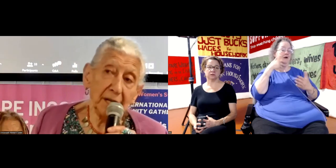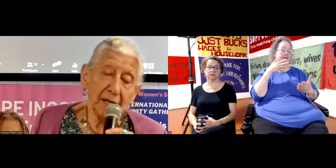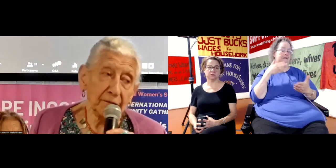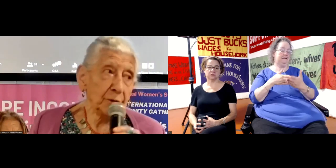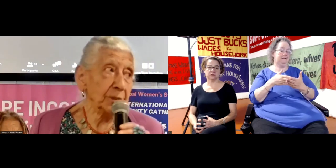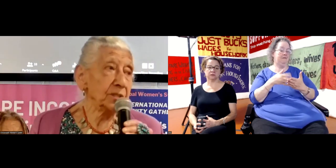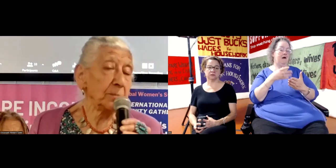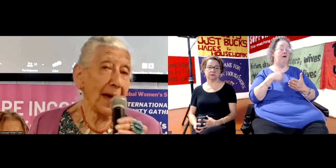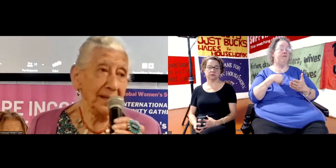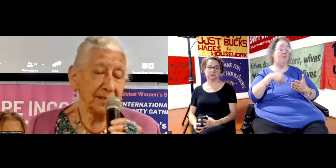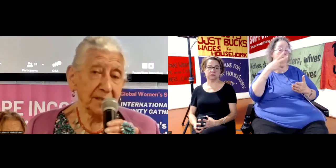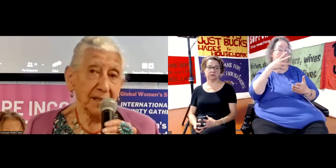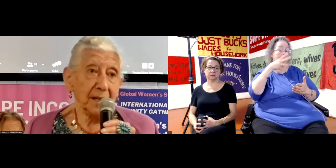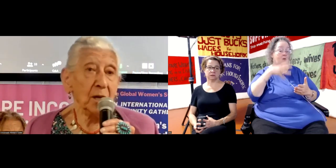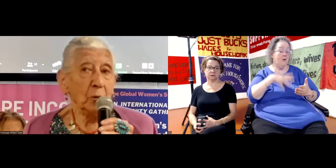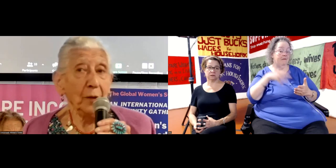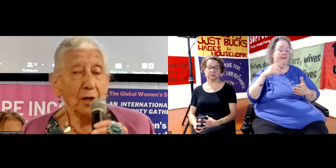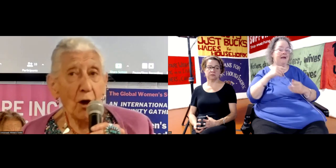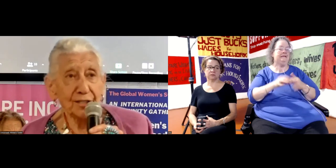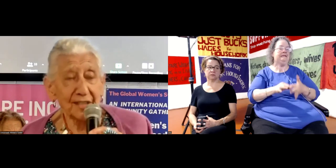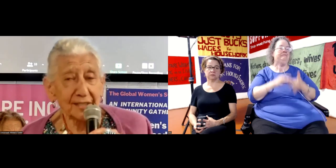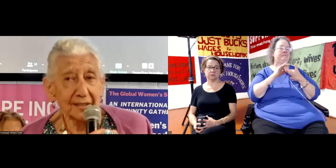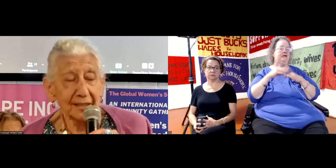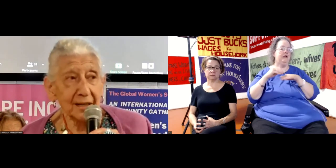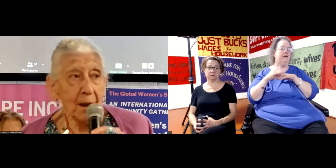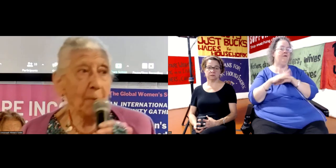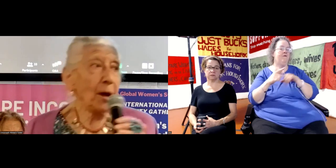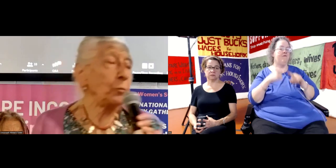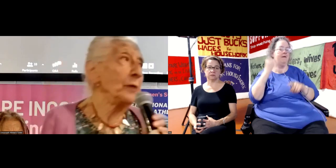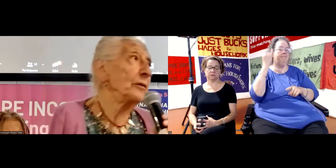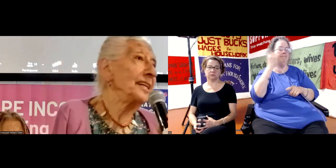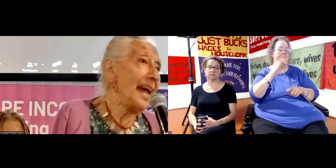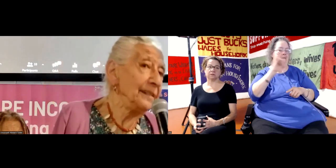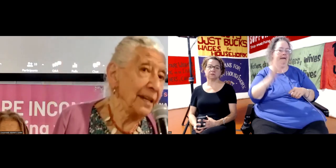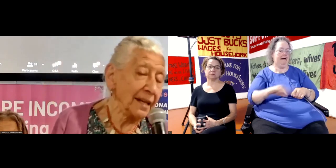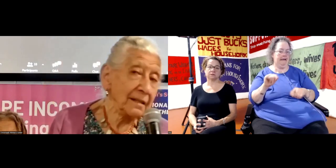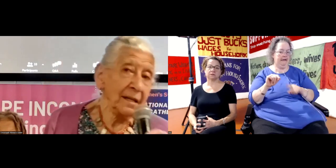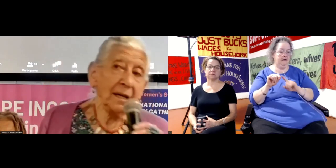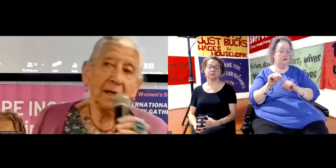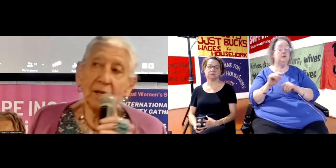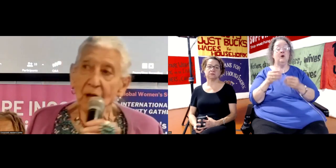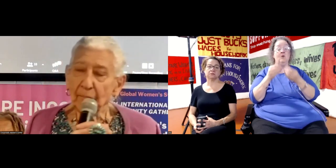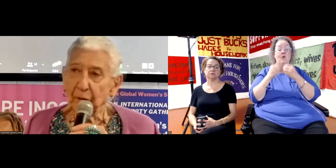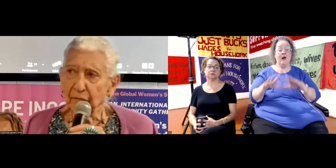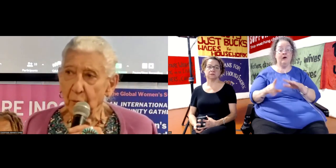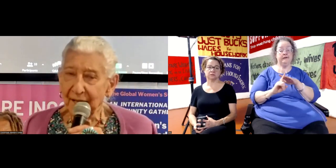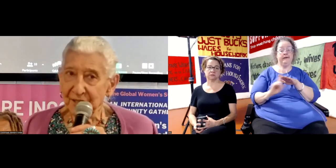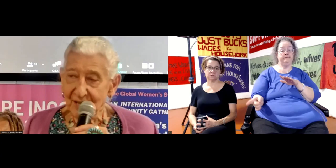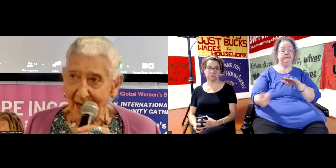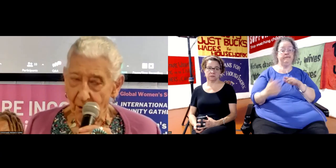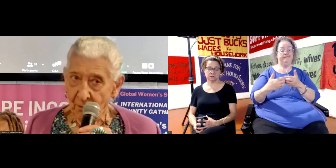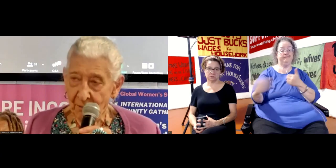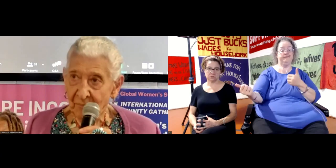especially influenced by Italy. We lost Italy, but we're regaining it in a number of